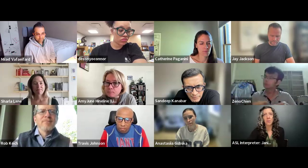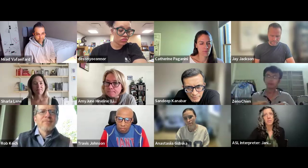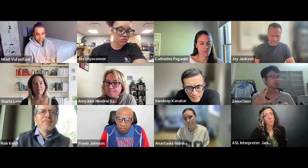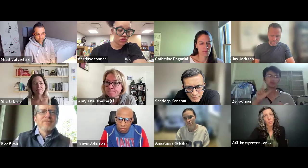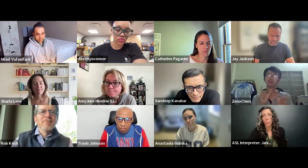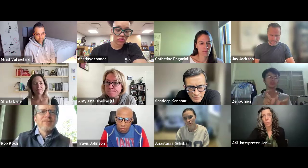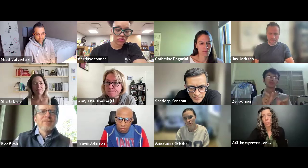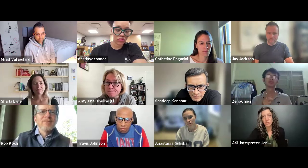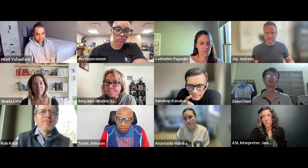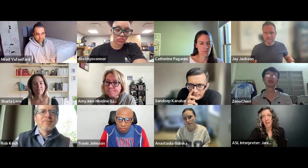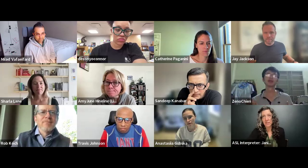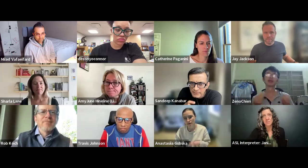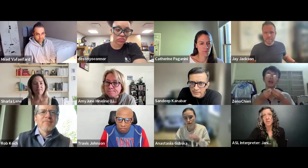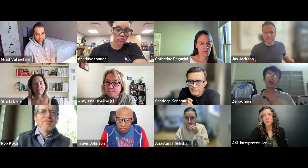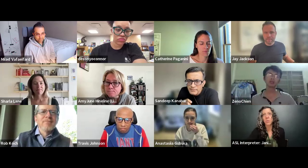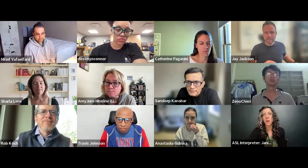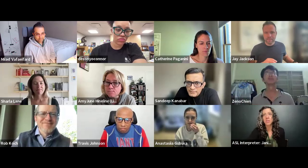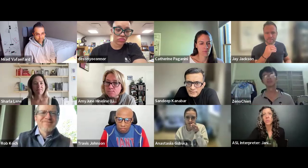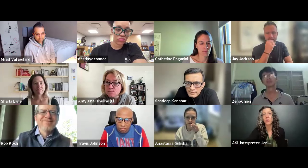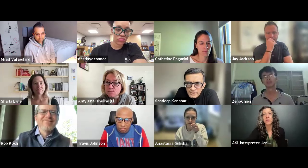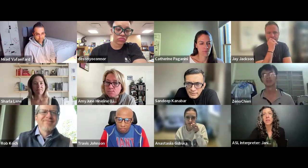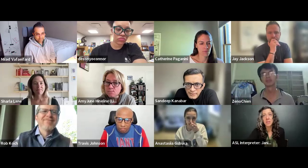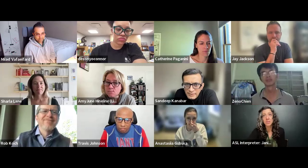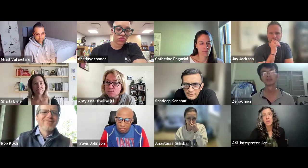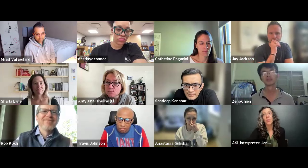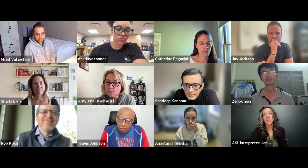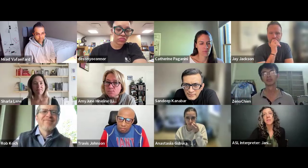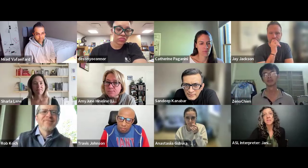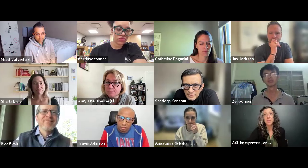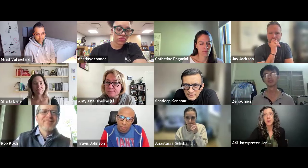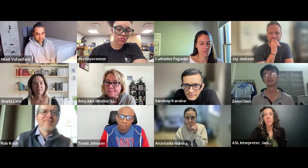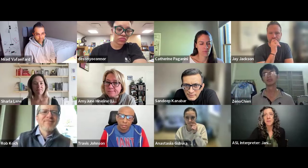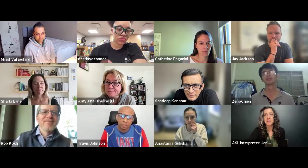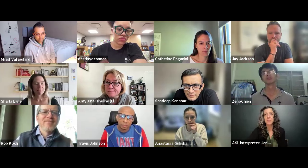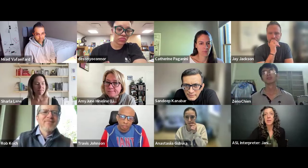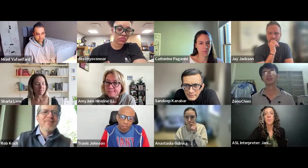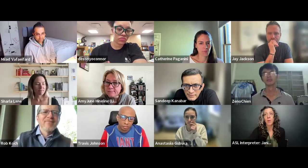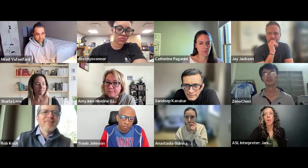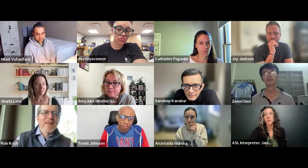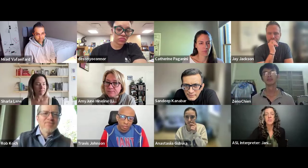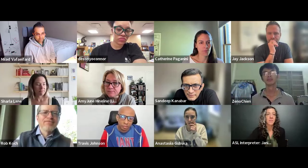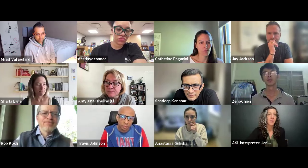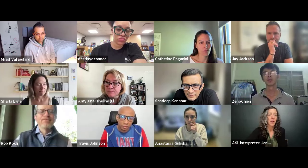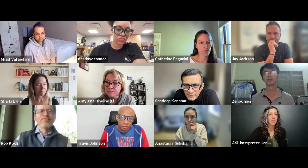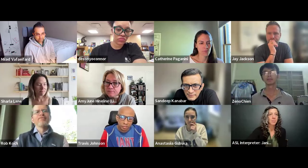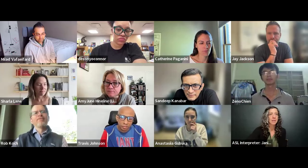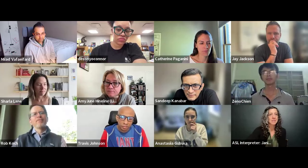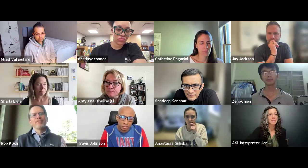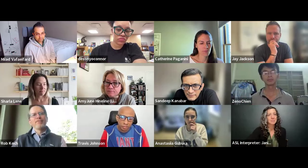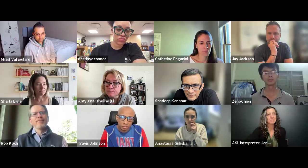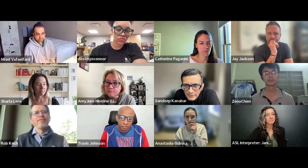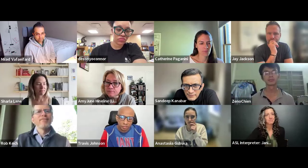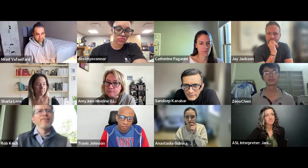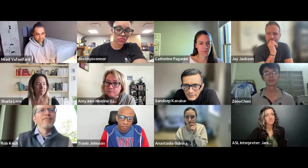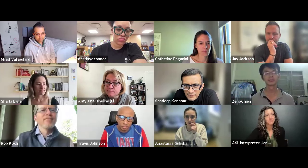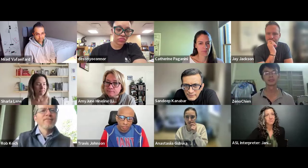tensions about some of that sometimes. So we want to work with the leaders within these bigger companies to become more inclusive in their hiring